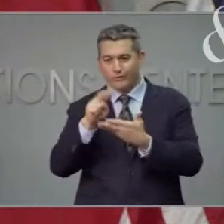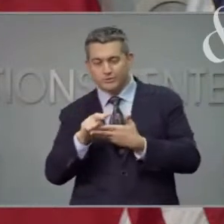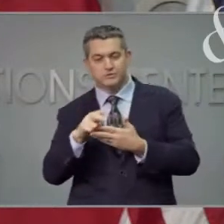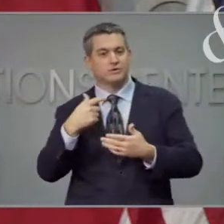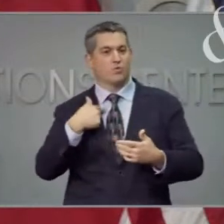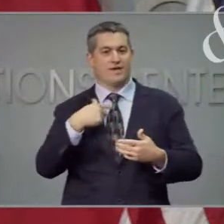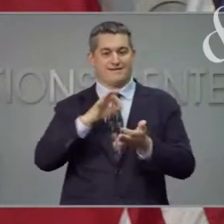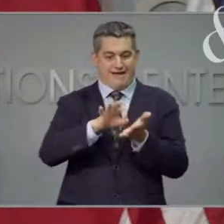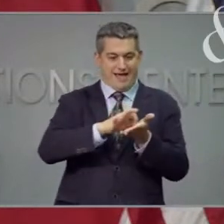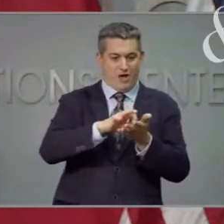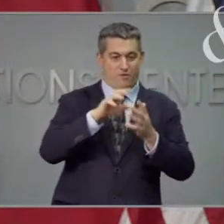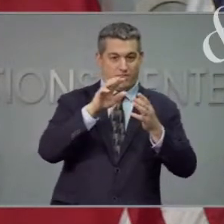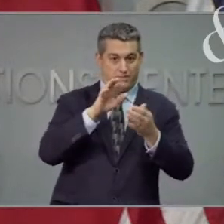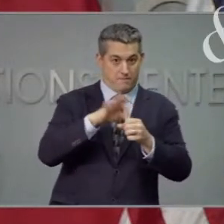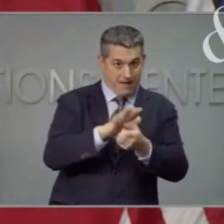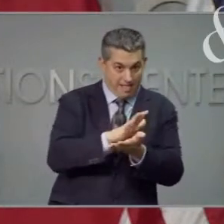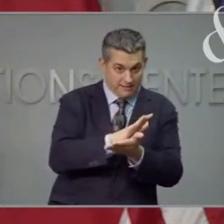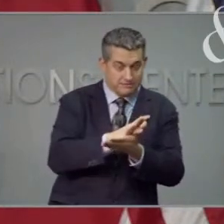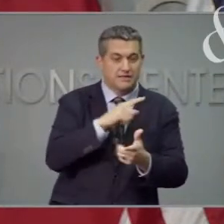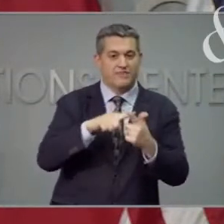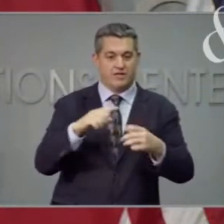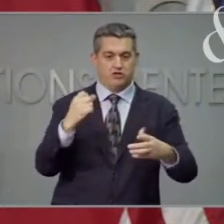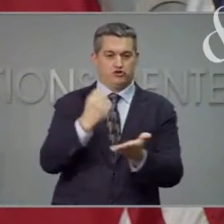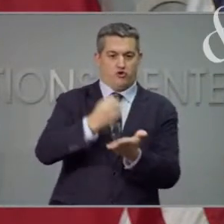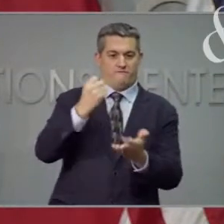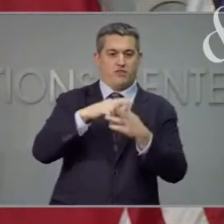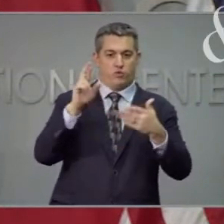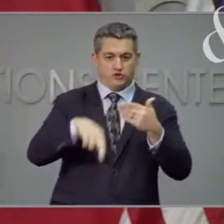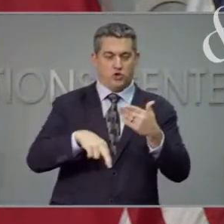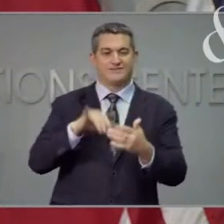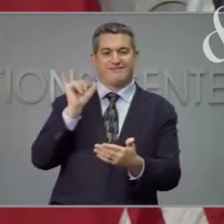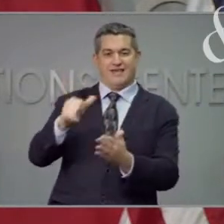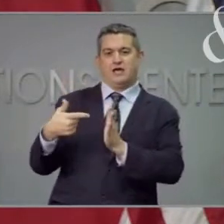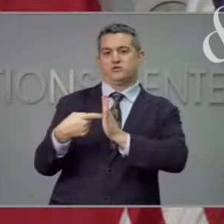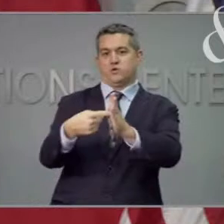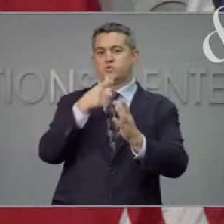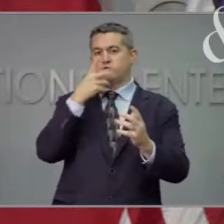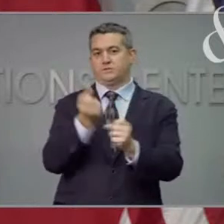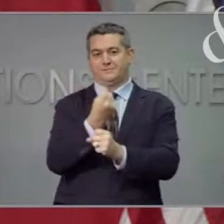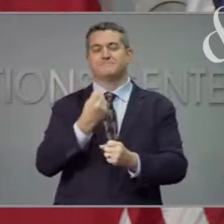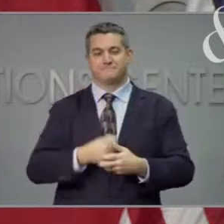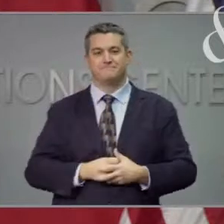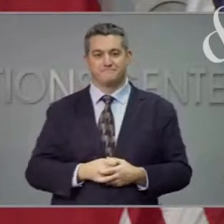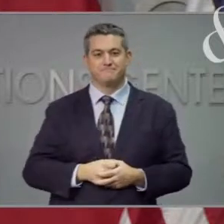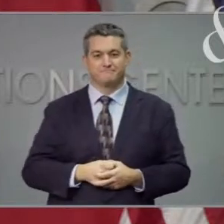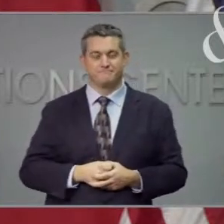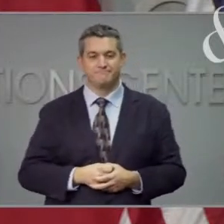certify the results, and that will determine the winners.